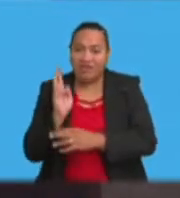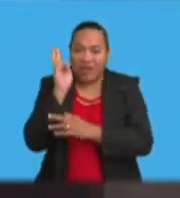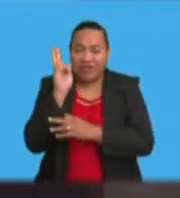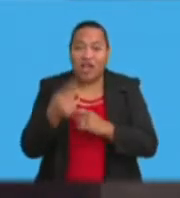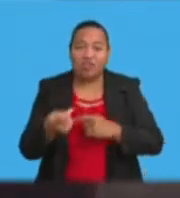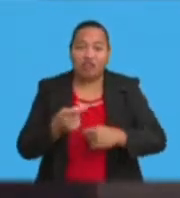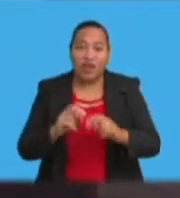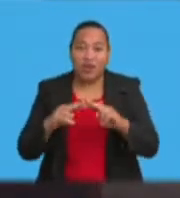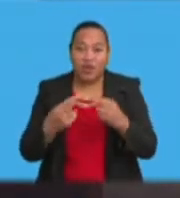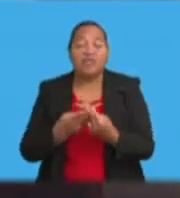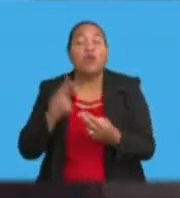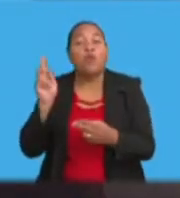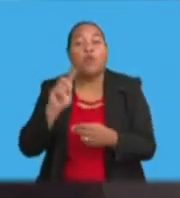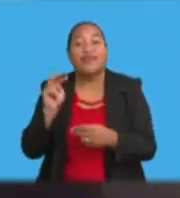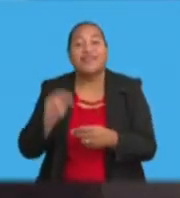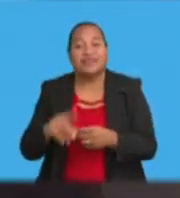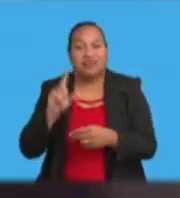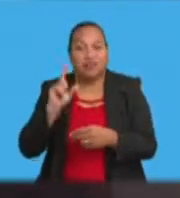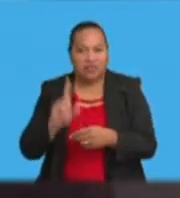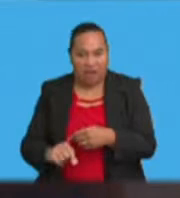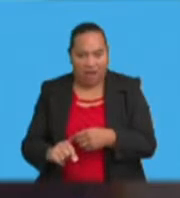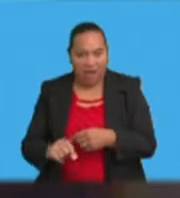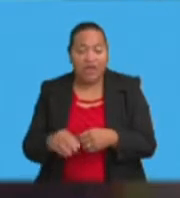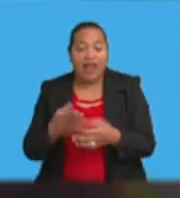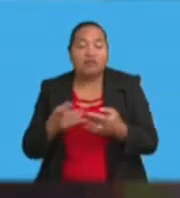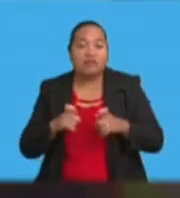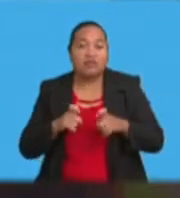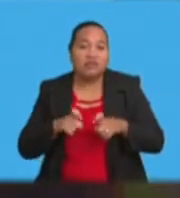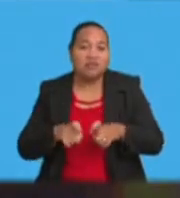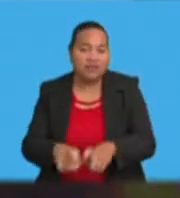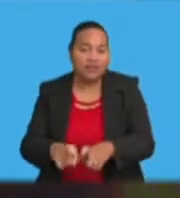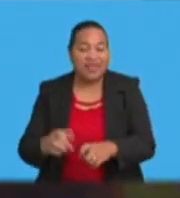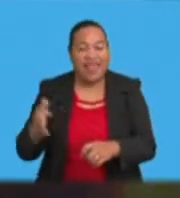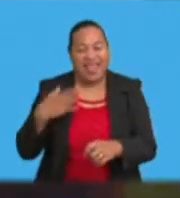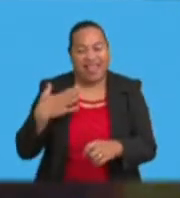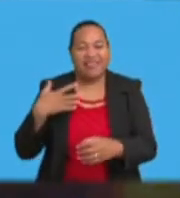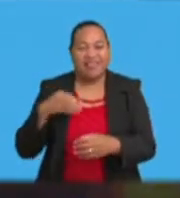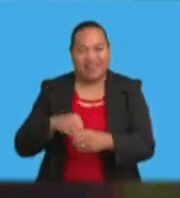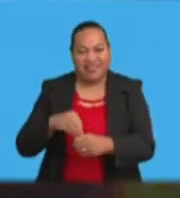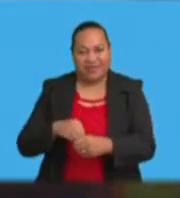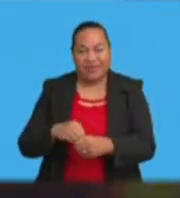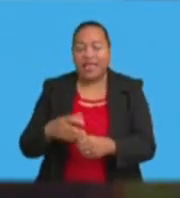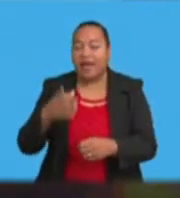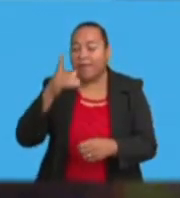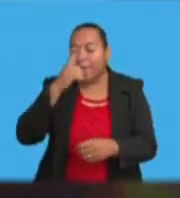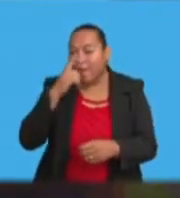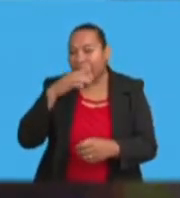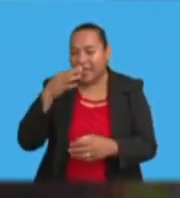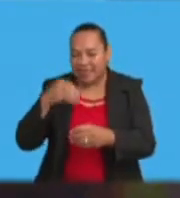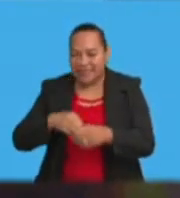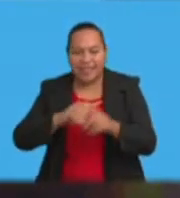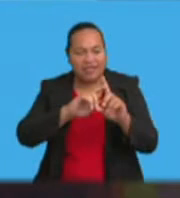unions, of what needs to be done to maintain that the healthiness, the health of the people that are in the